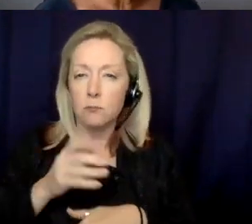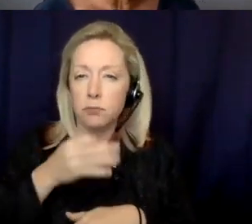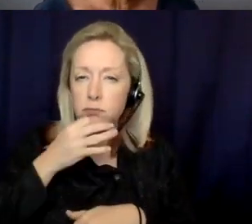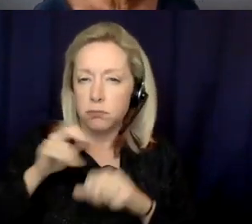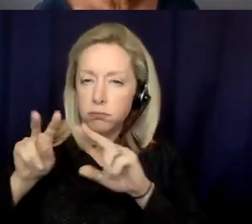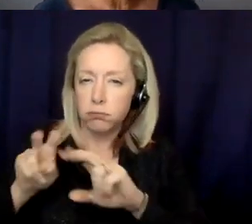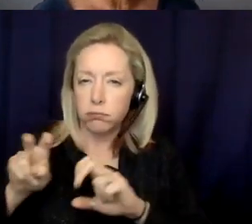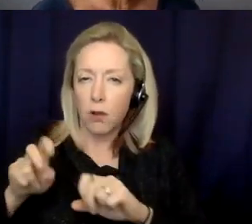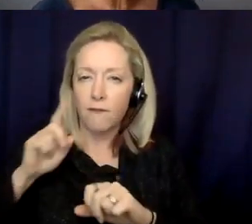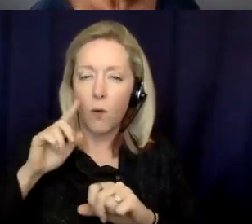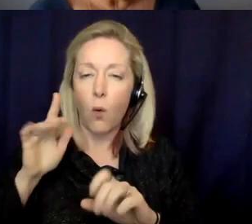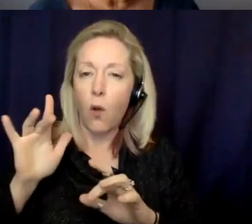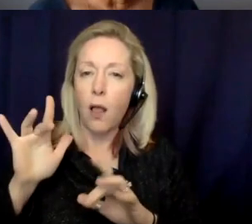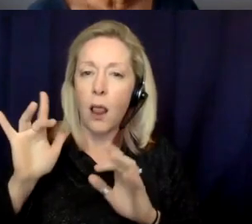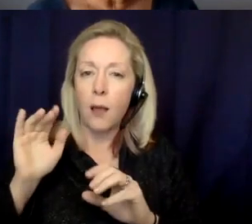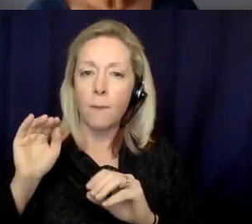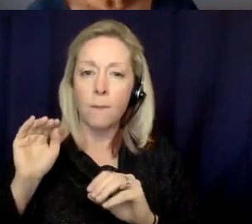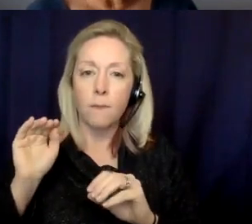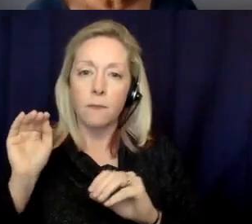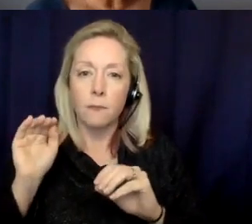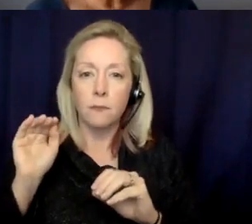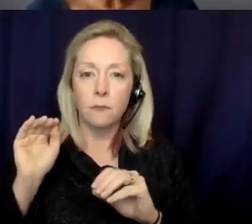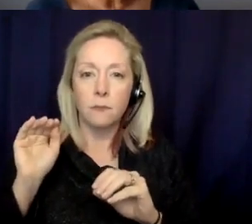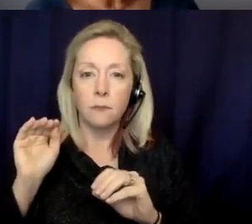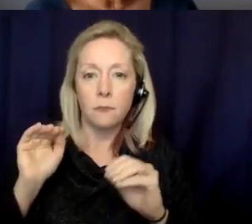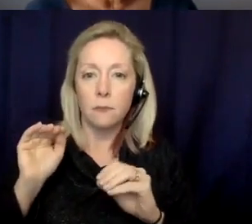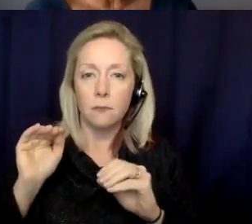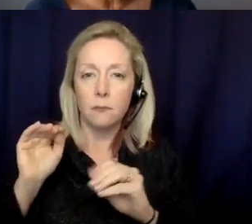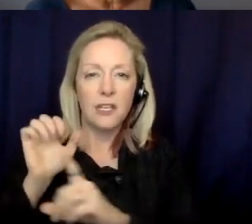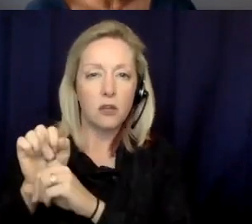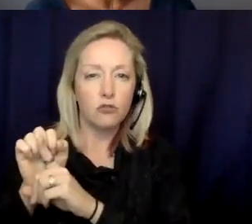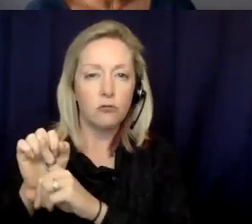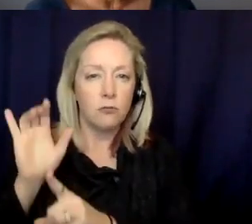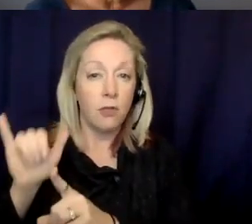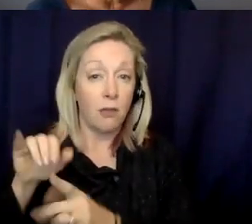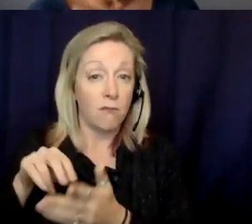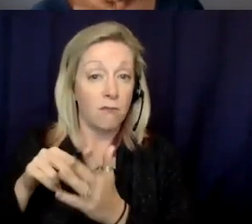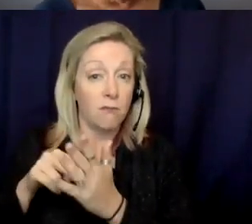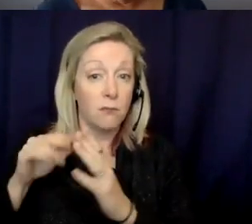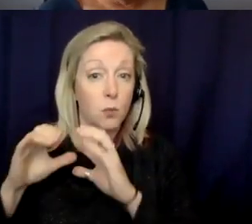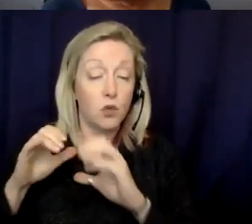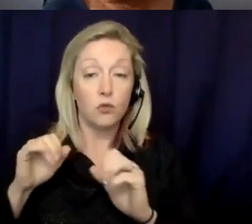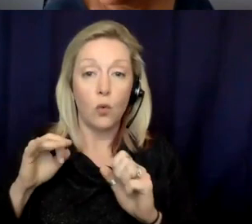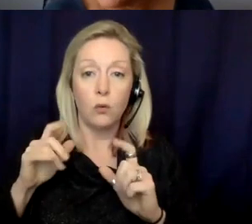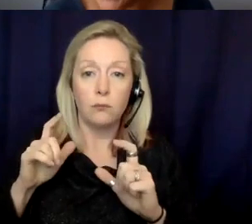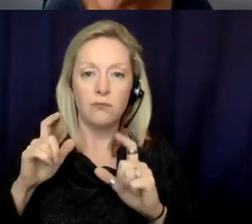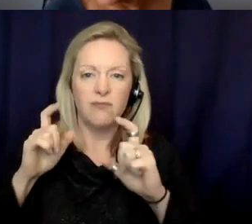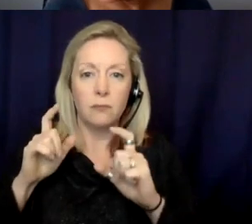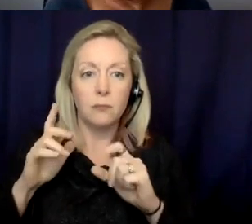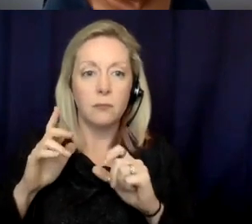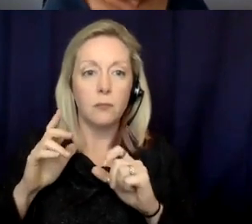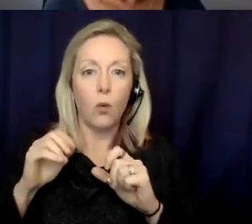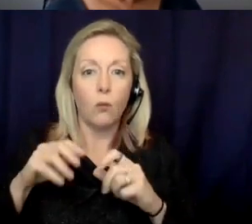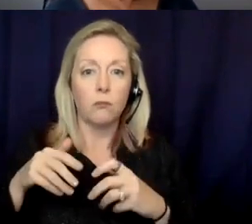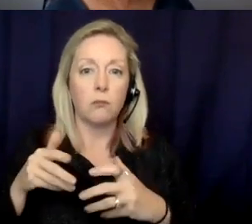look for those slight movement behaviors, just slight stiffening or very